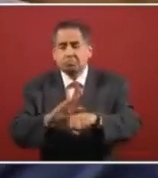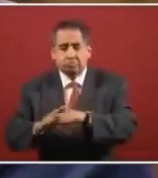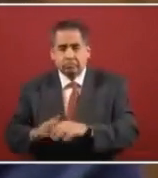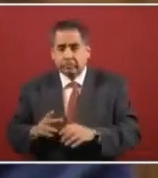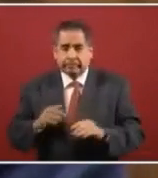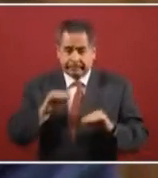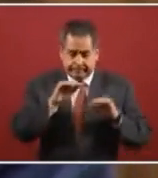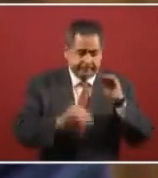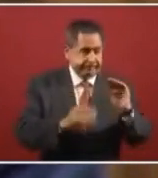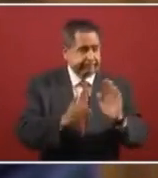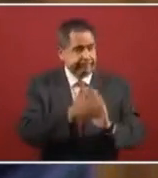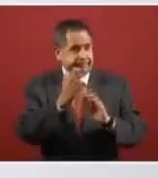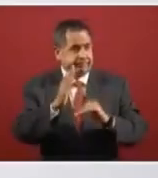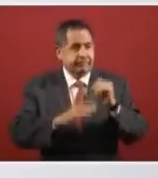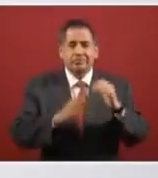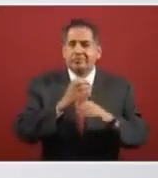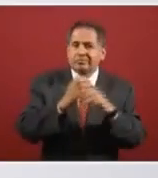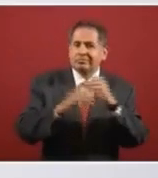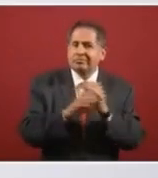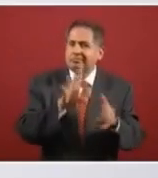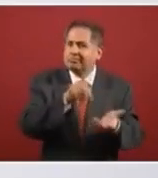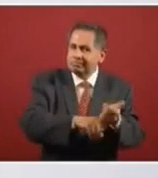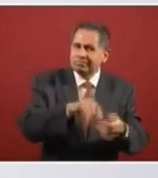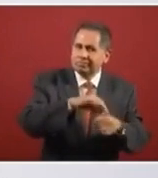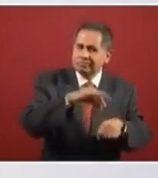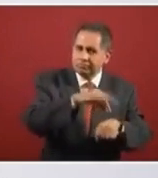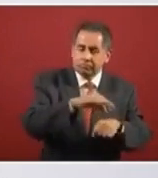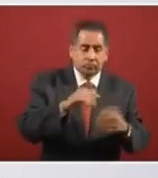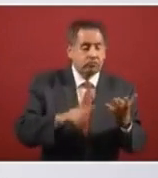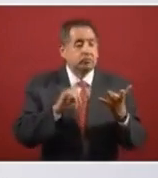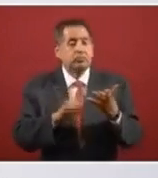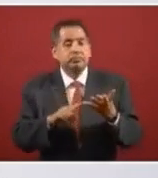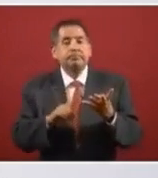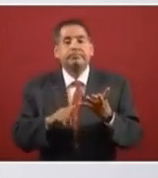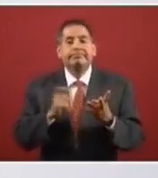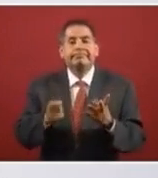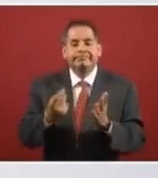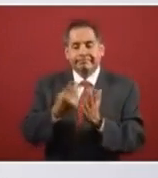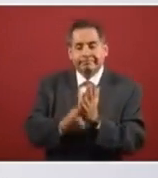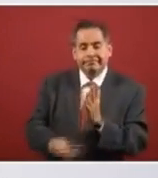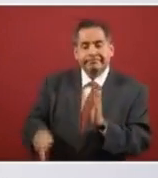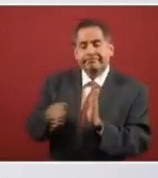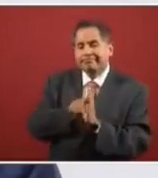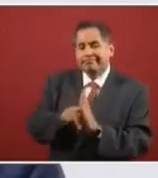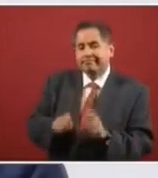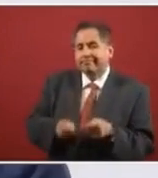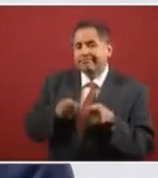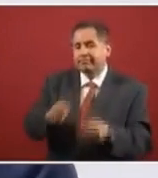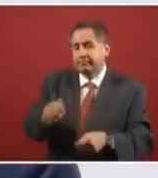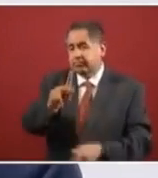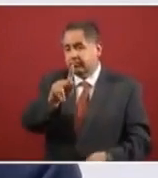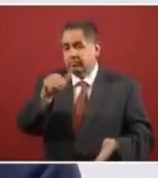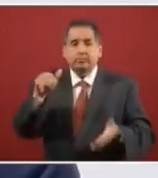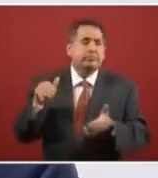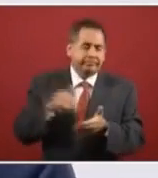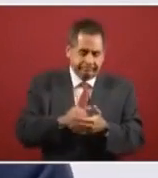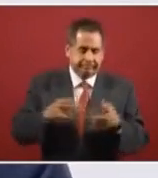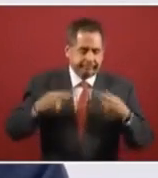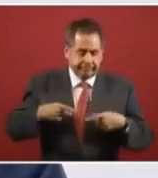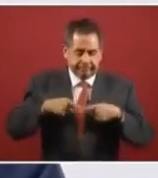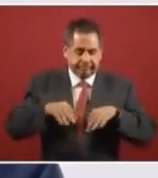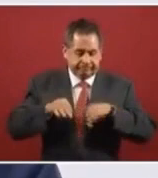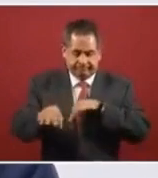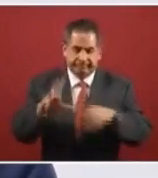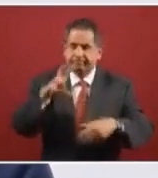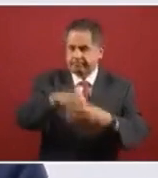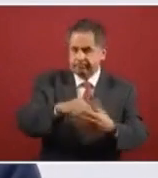infrastructure of nursing and health and four teams of medics in classification